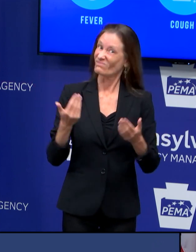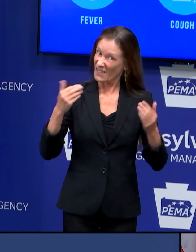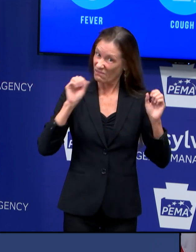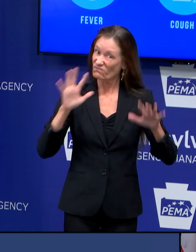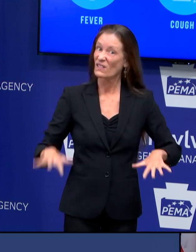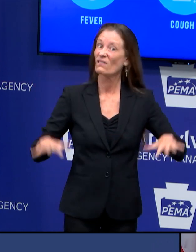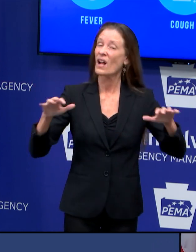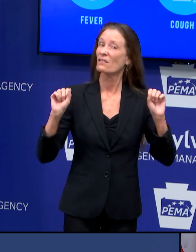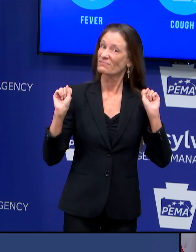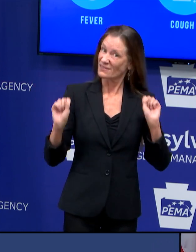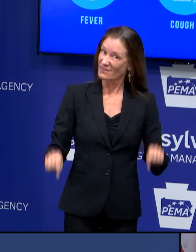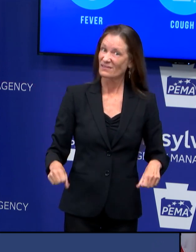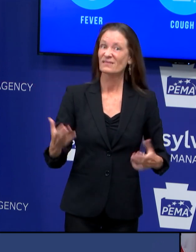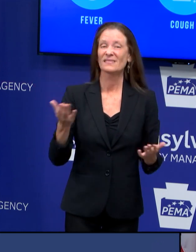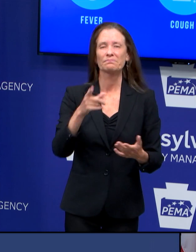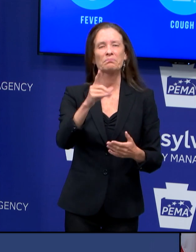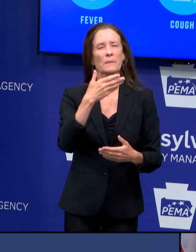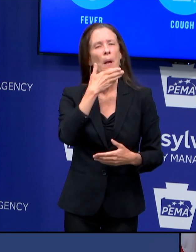at